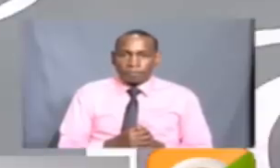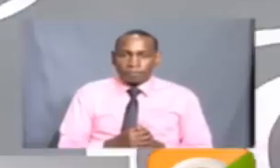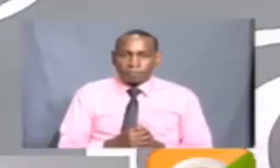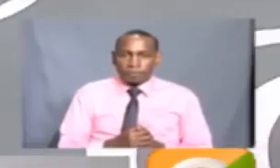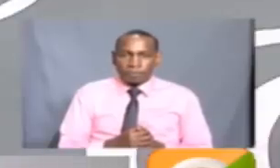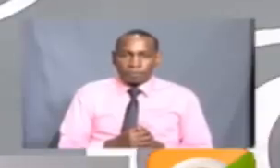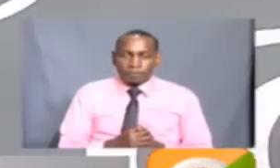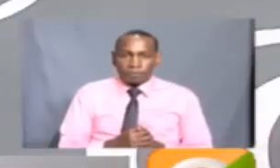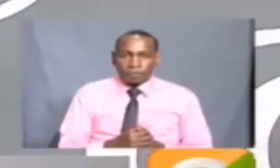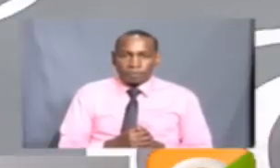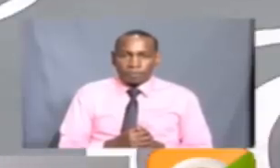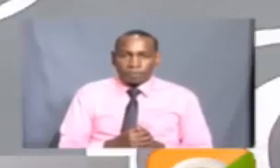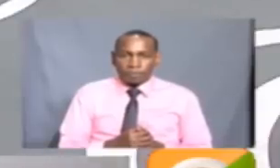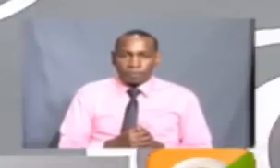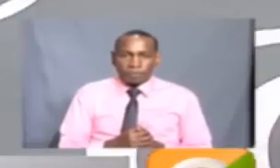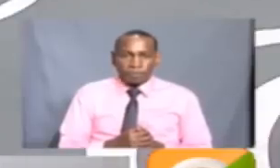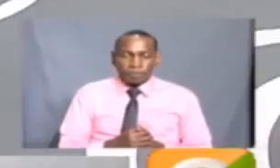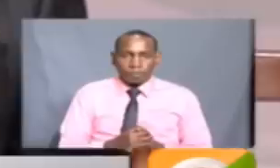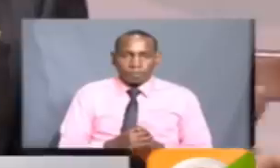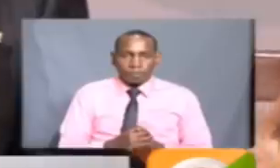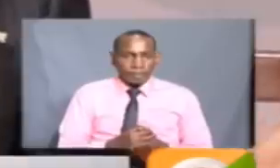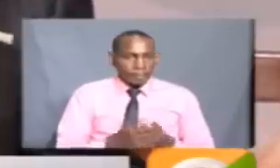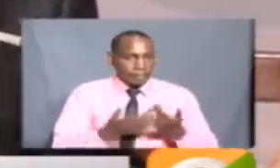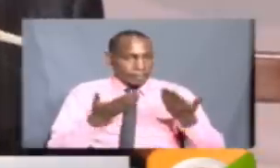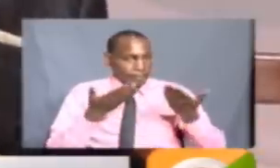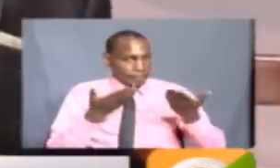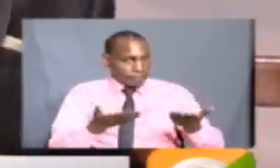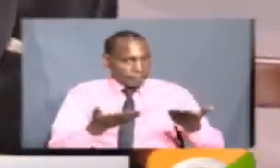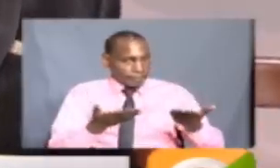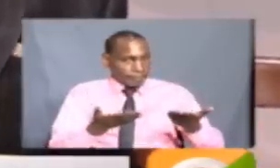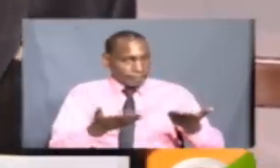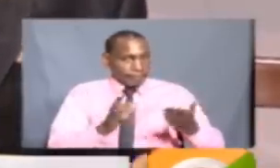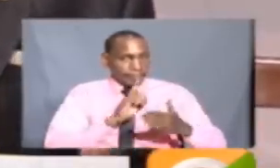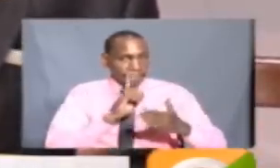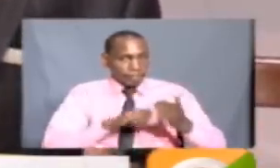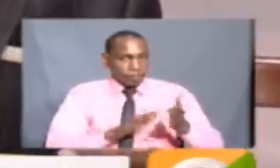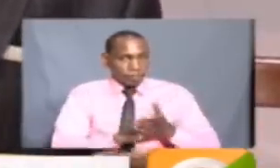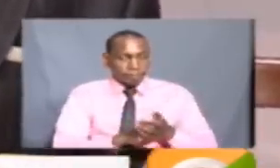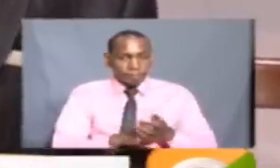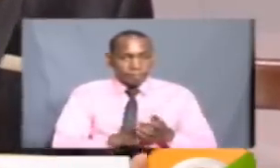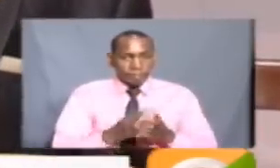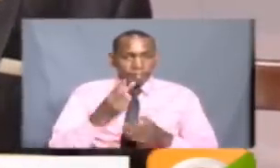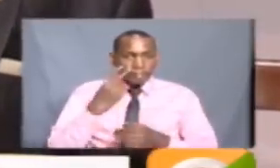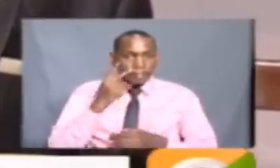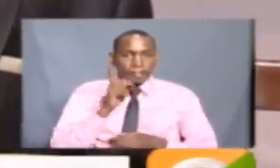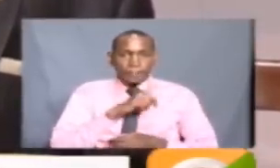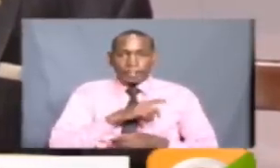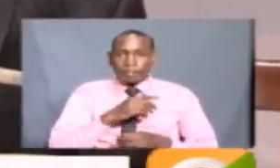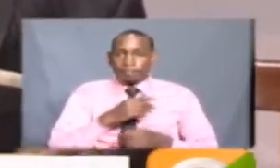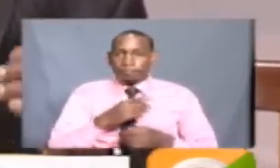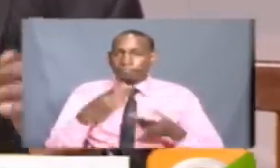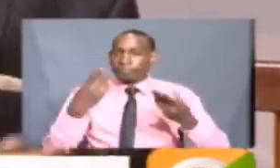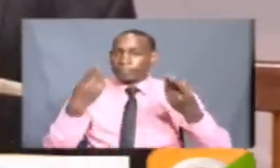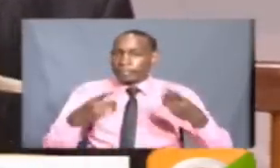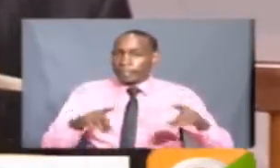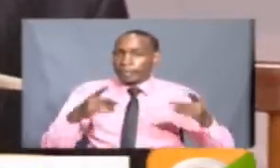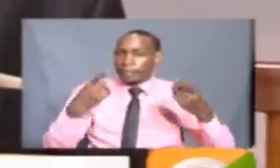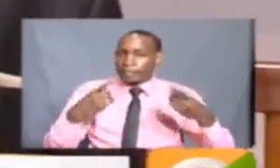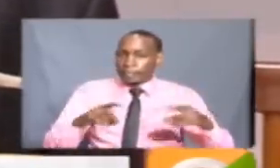this fight? So far, as I have said, I've just seen drama. I need to